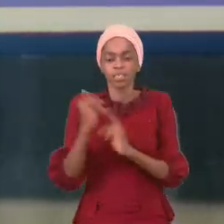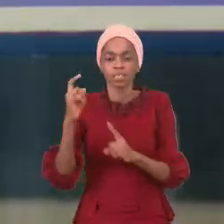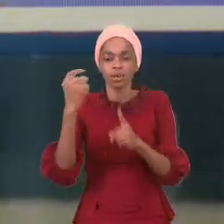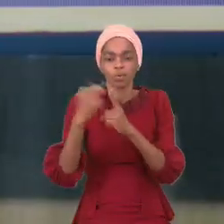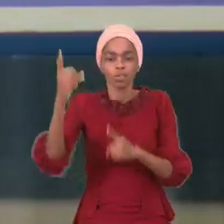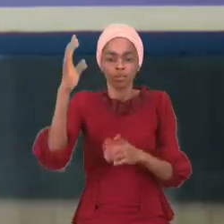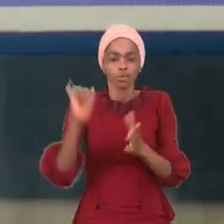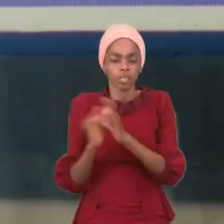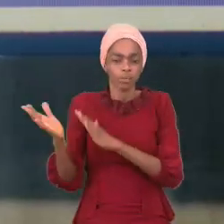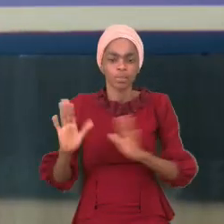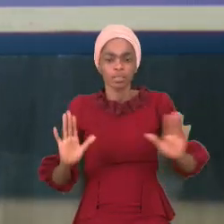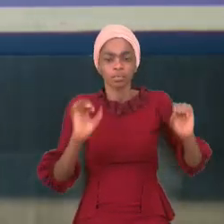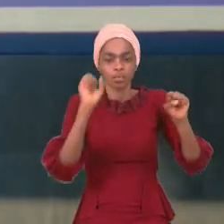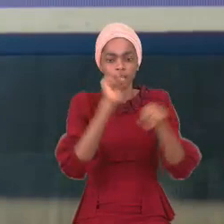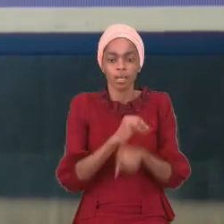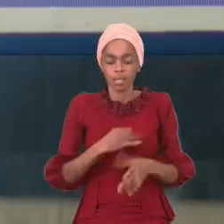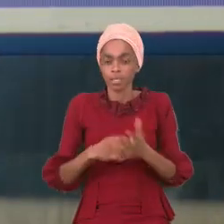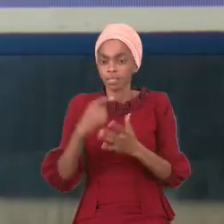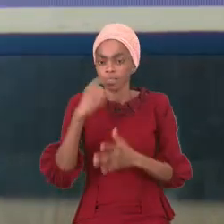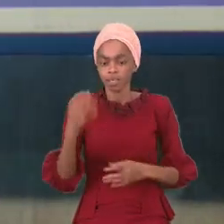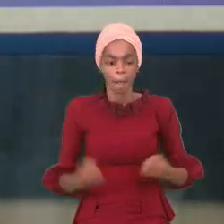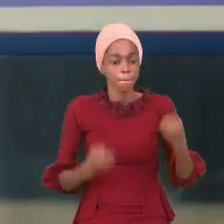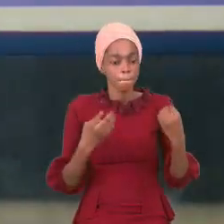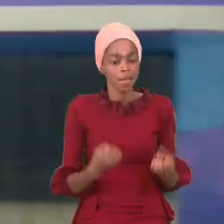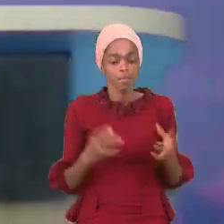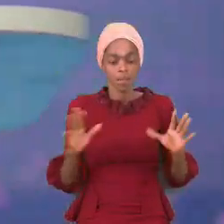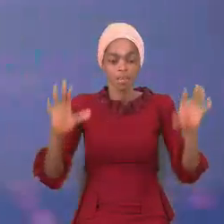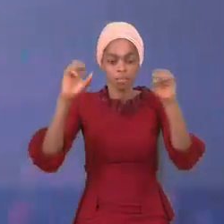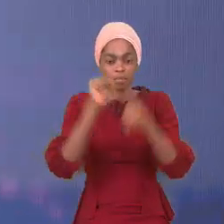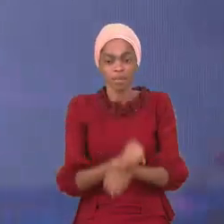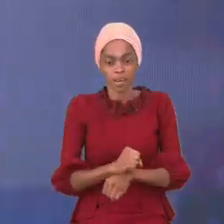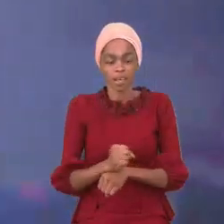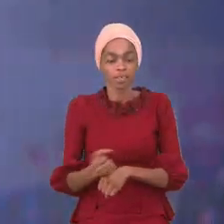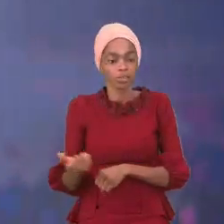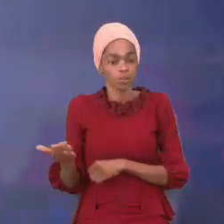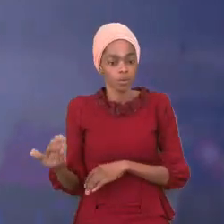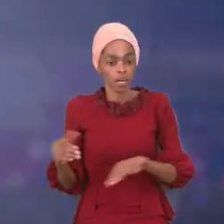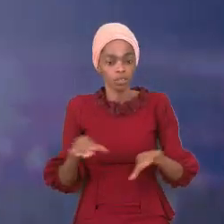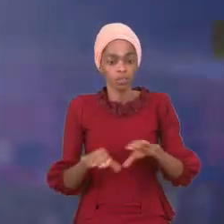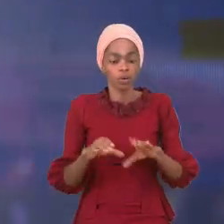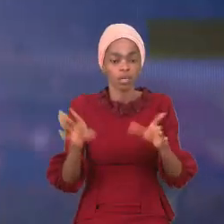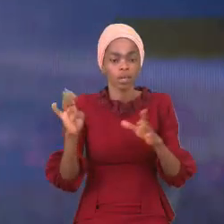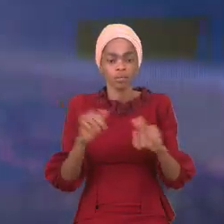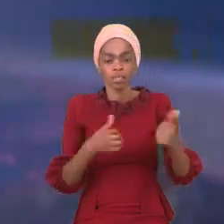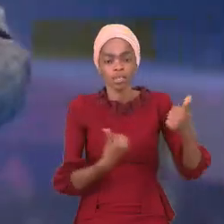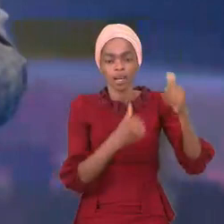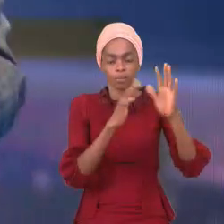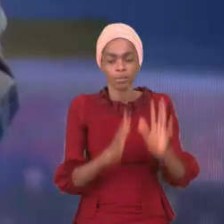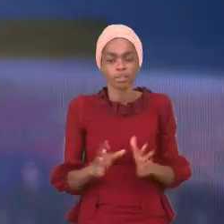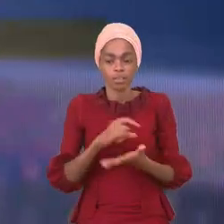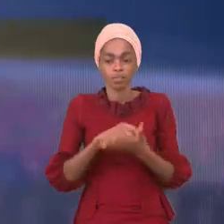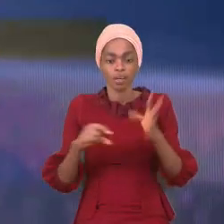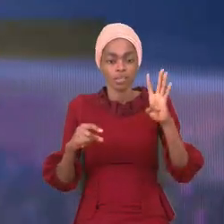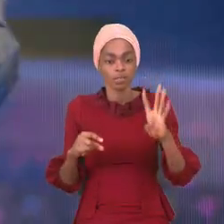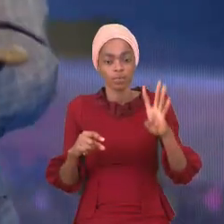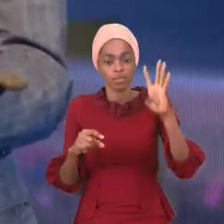and wonders. And it says, and many signs, many wonders were done by the apostles. Look at verse